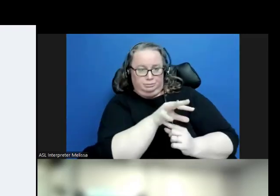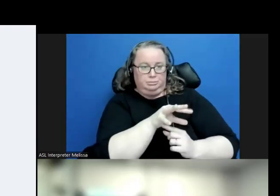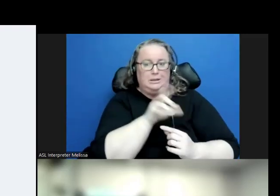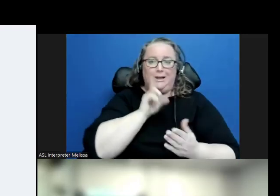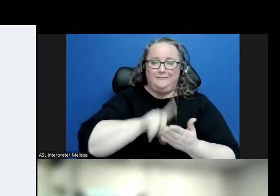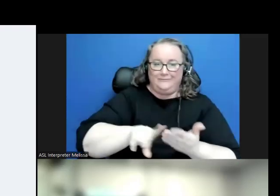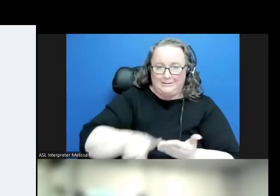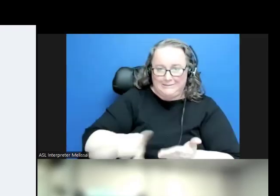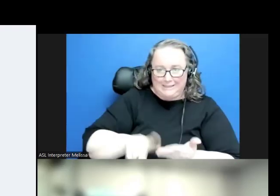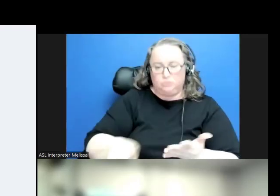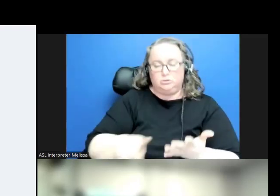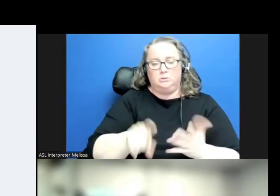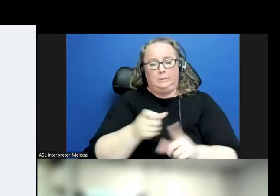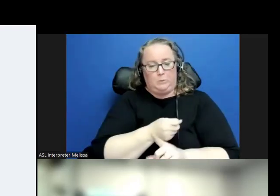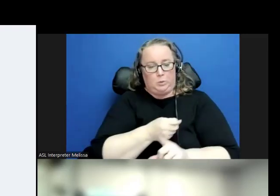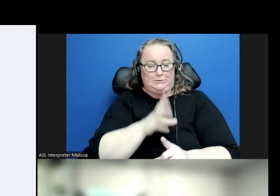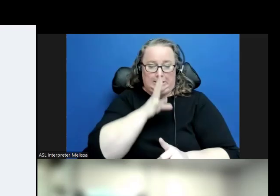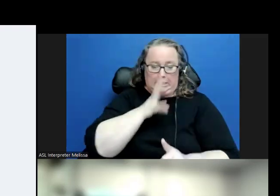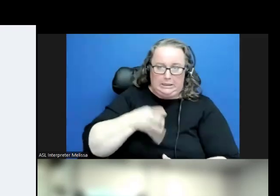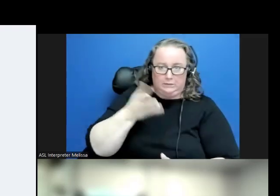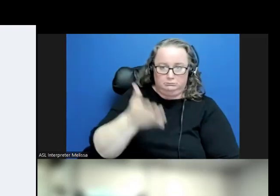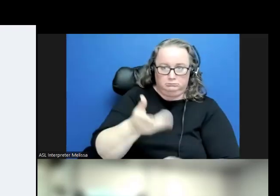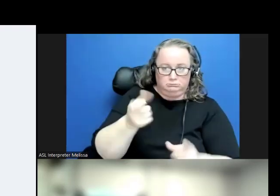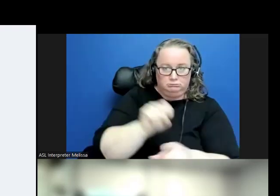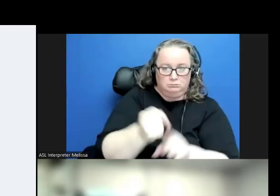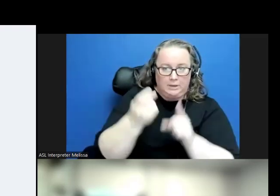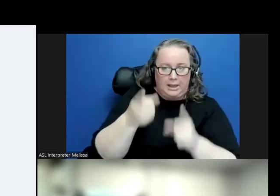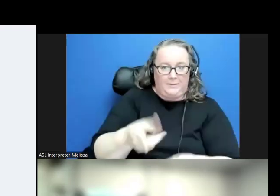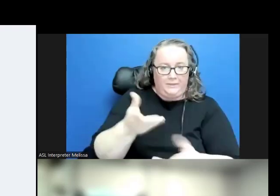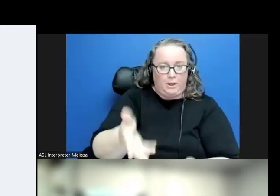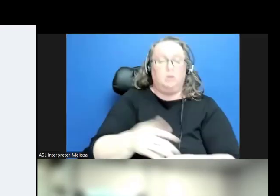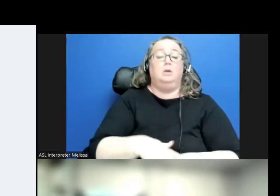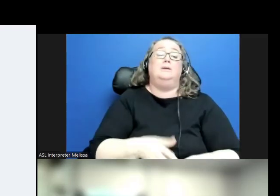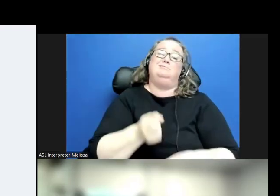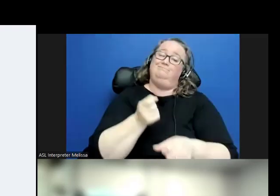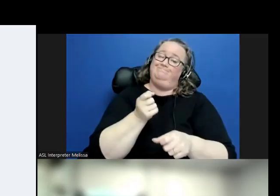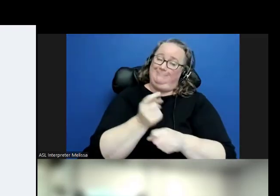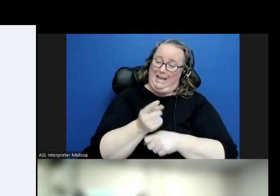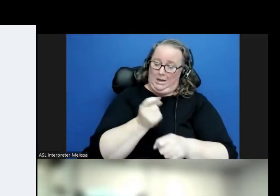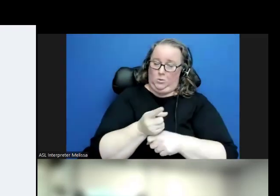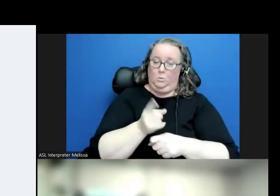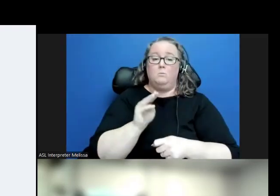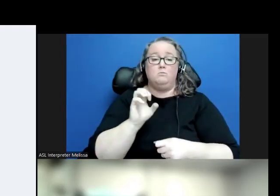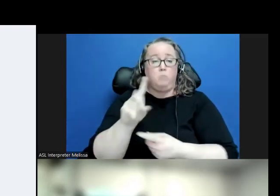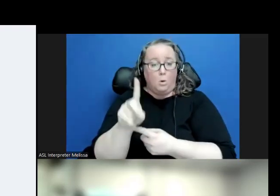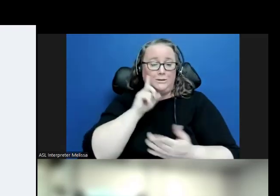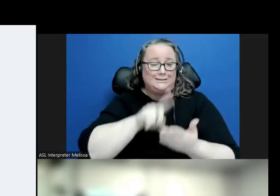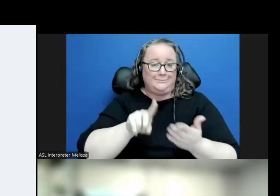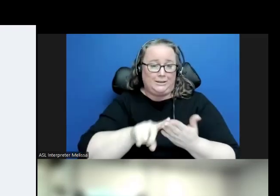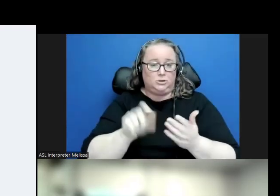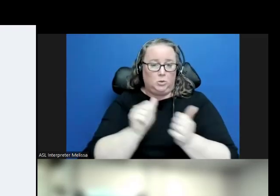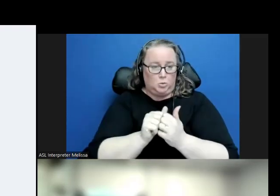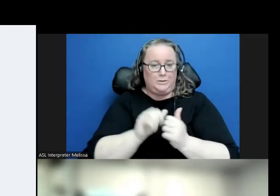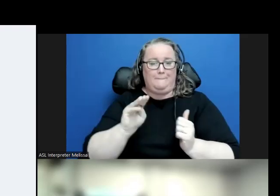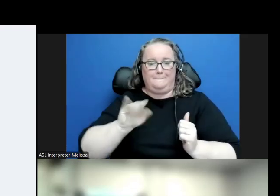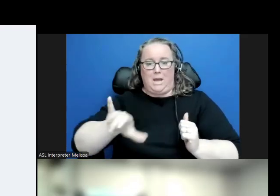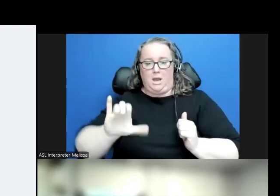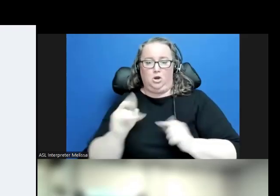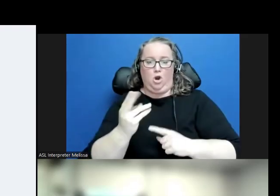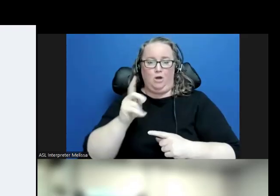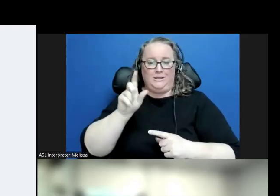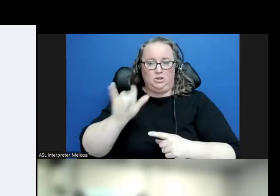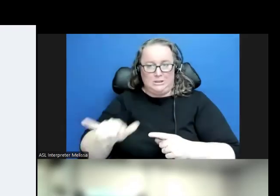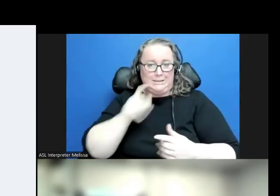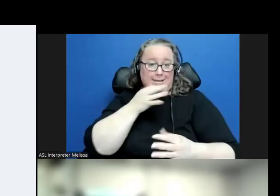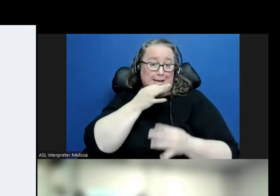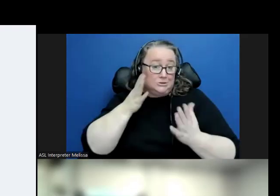investigations into abuse and neglect, annual mold inspections with a mycology expert, on-site visits and meetings with